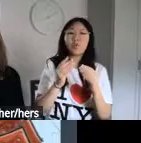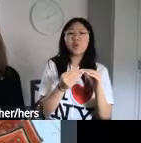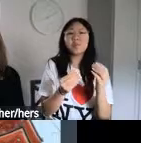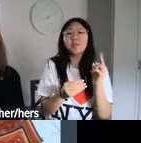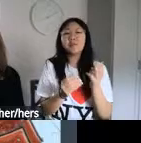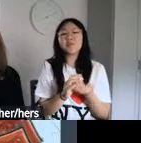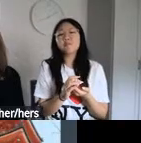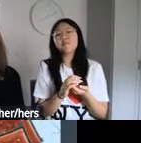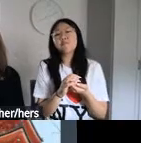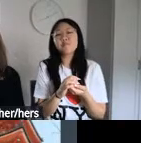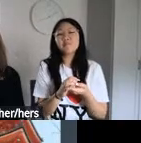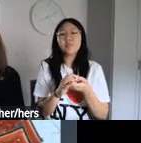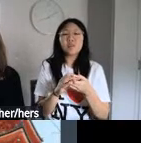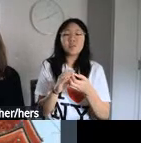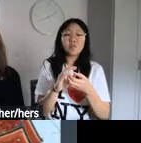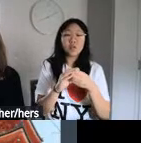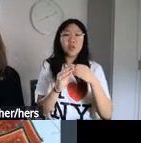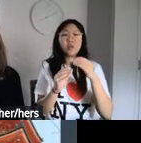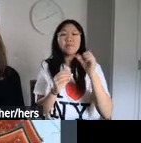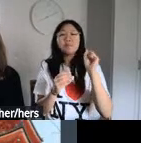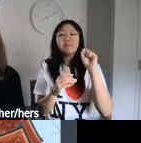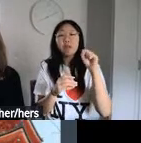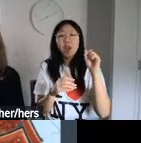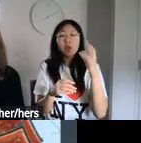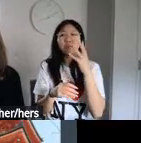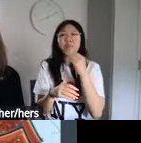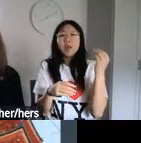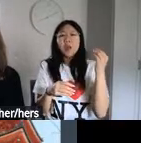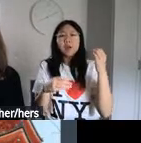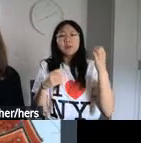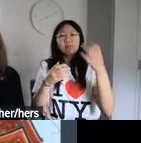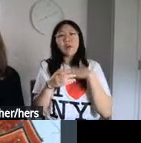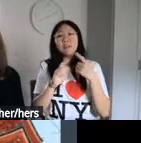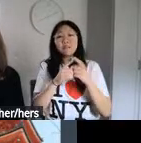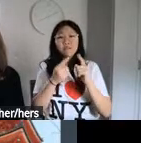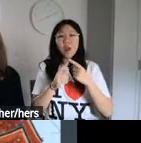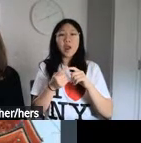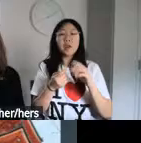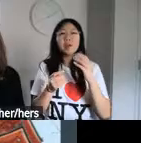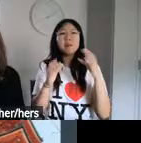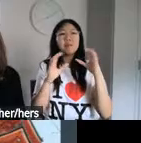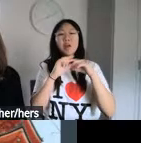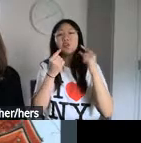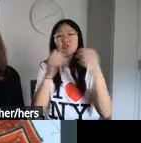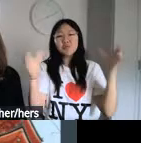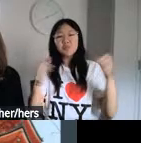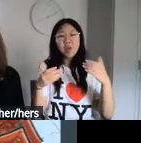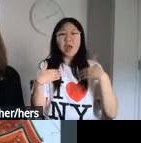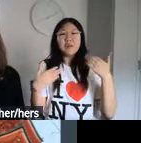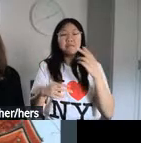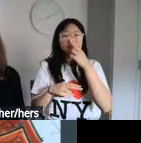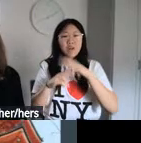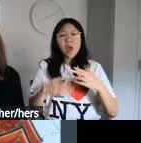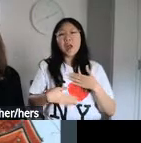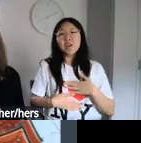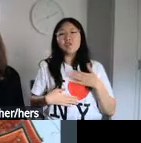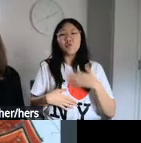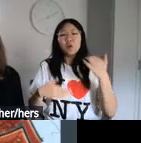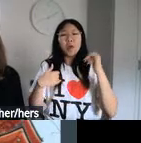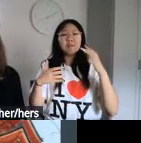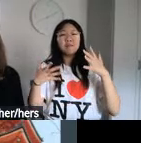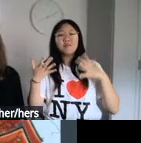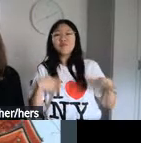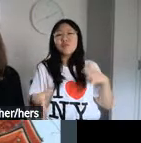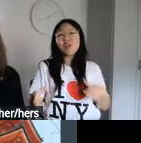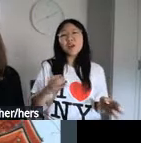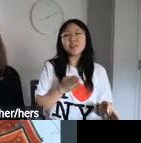their skin. It was a very sad story historically from the war. And my friends and my group, we